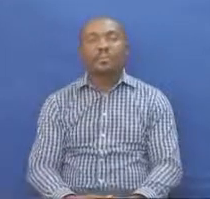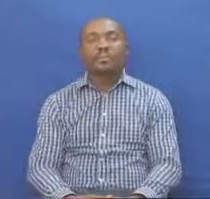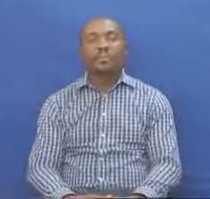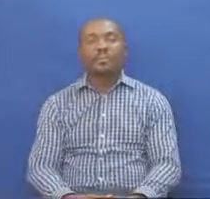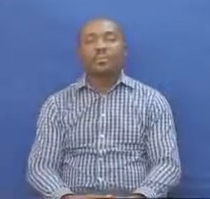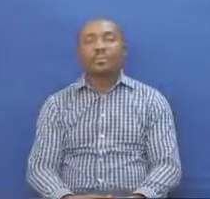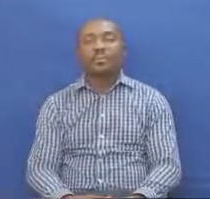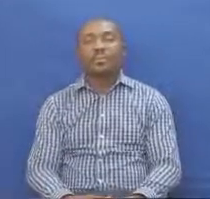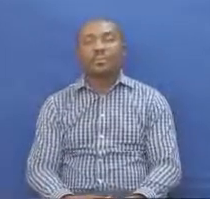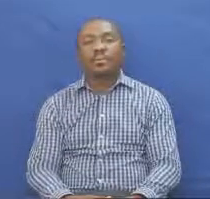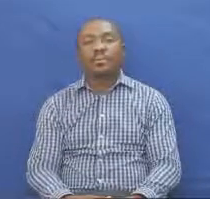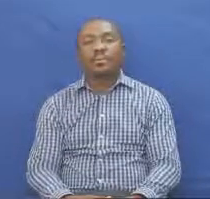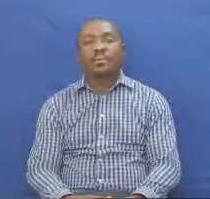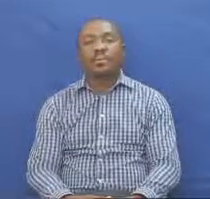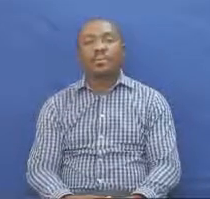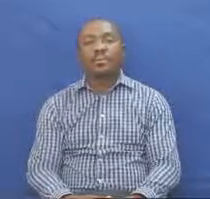to adapt to